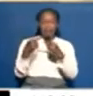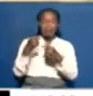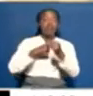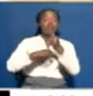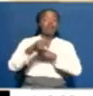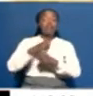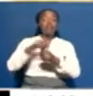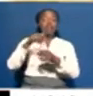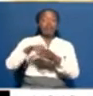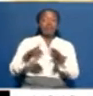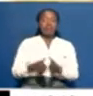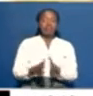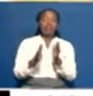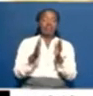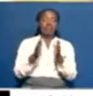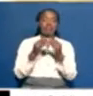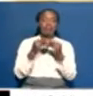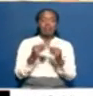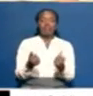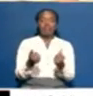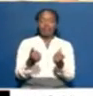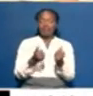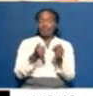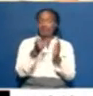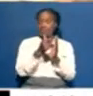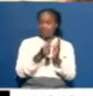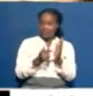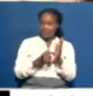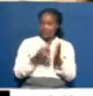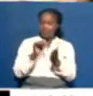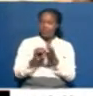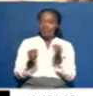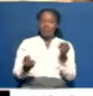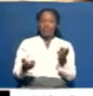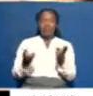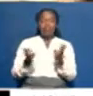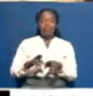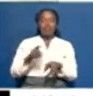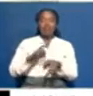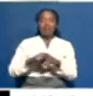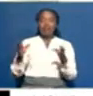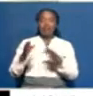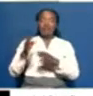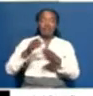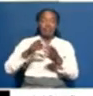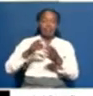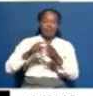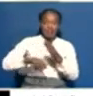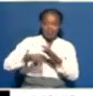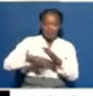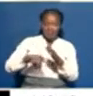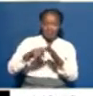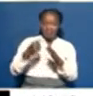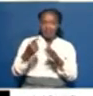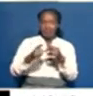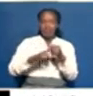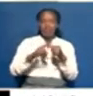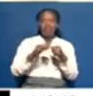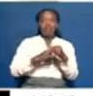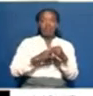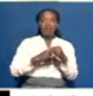internal mechanisms to sort out issues that arose, saying during the party primaries, only 168 petitions